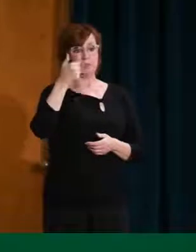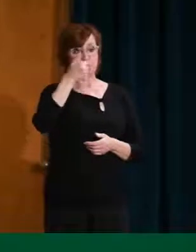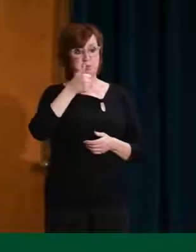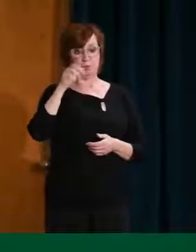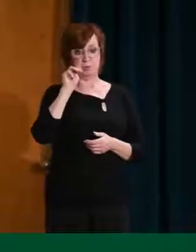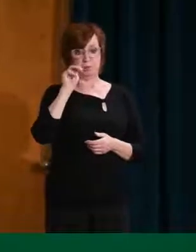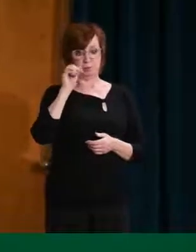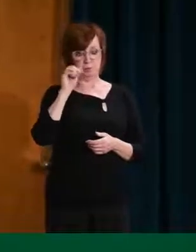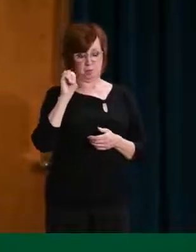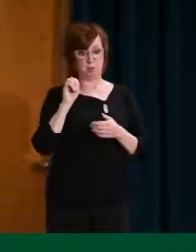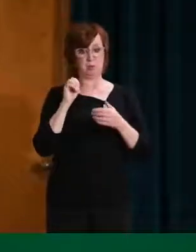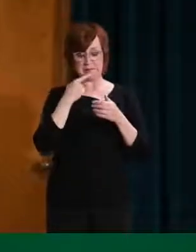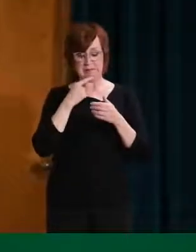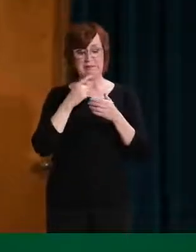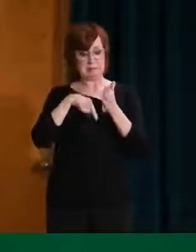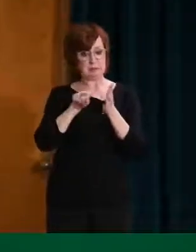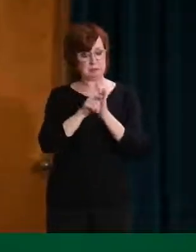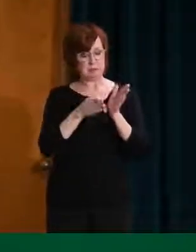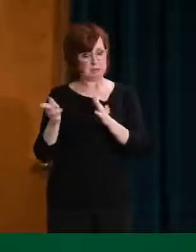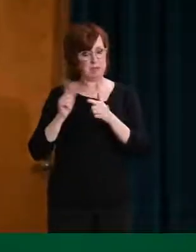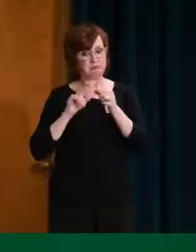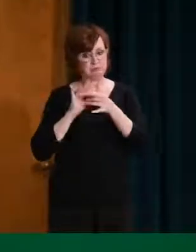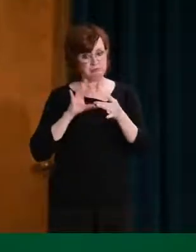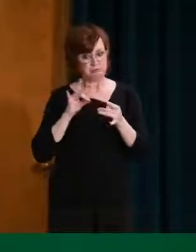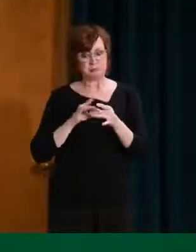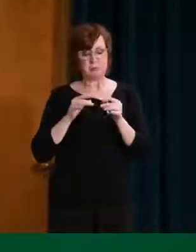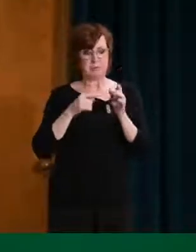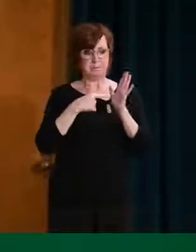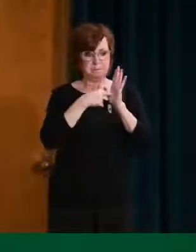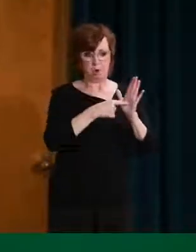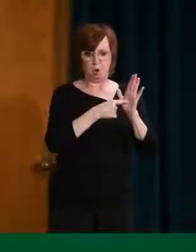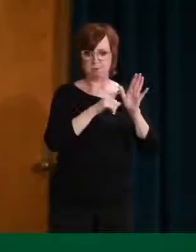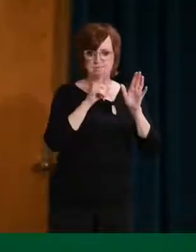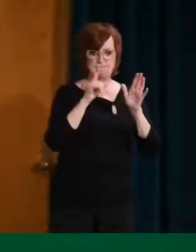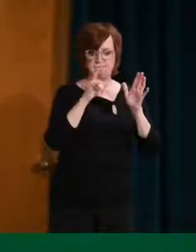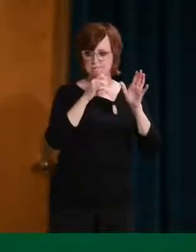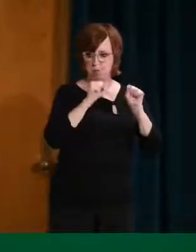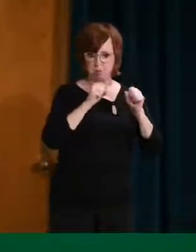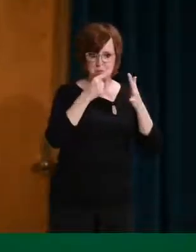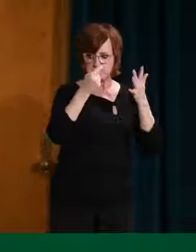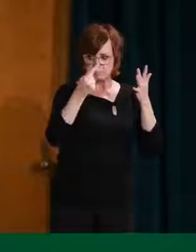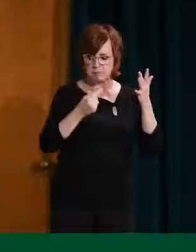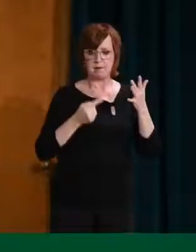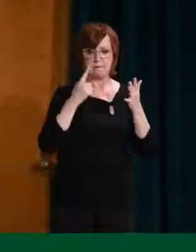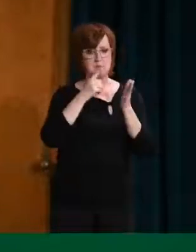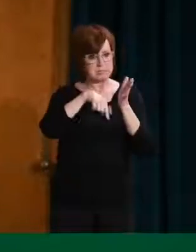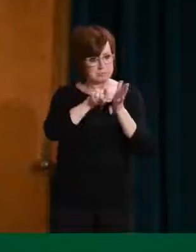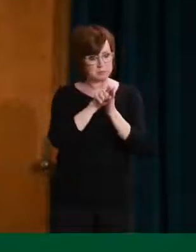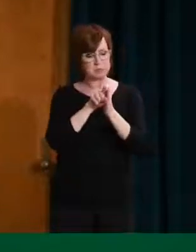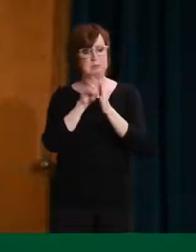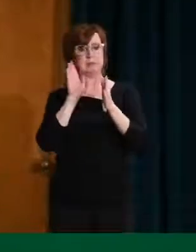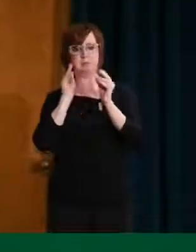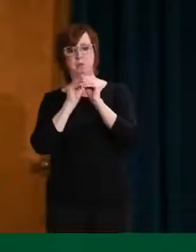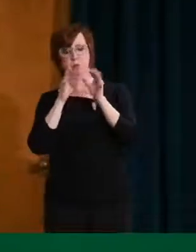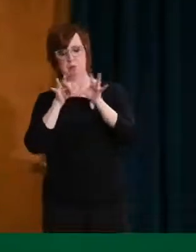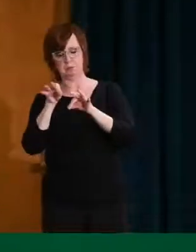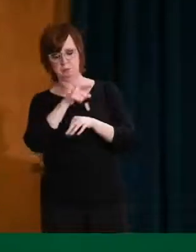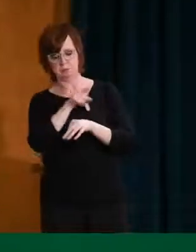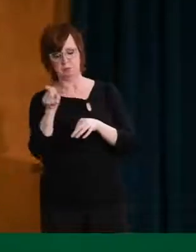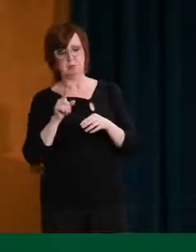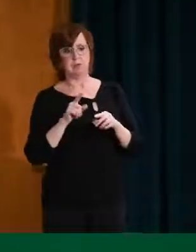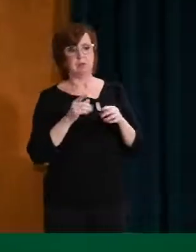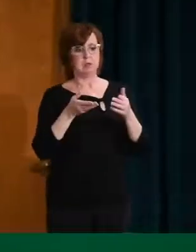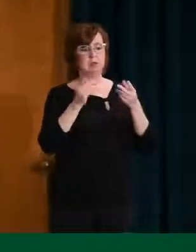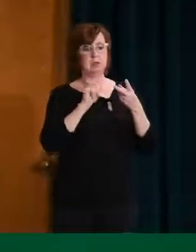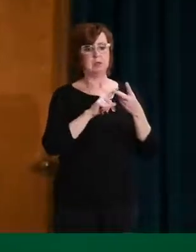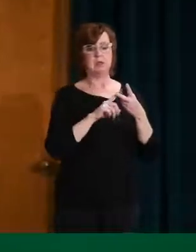around the modeling aspect of the planning, but we will be specifically talking about the operational plan that will address this